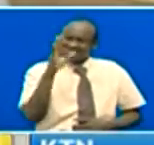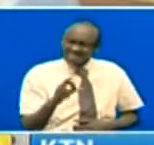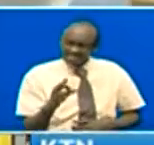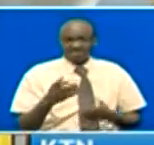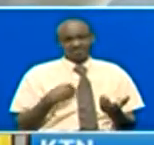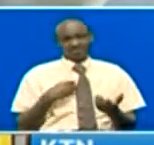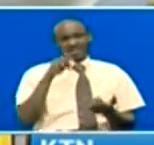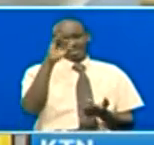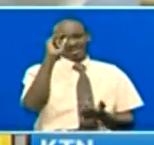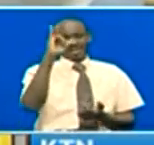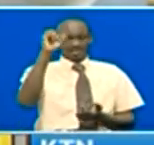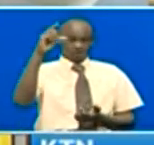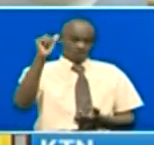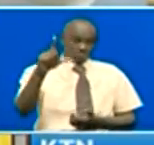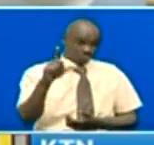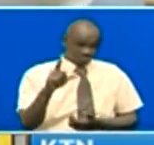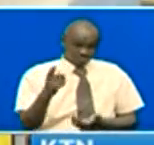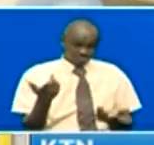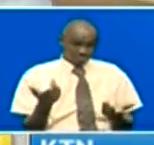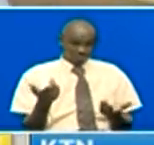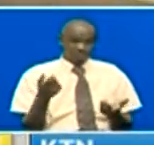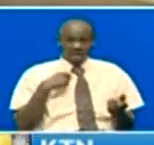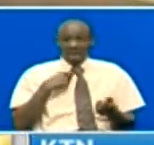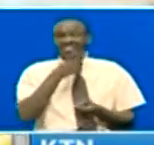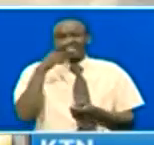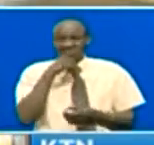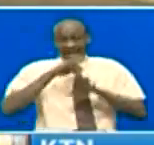ASAL, arid and semi-arid land.